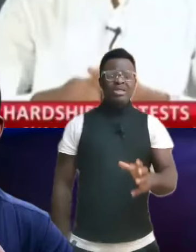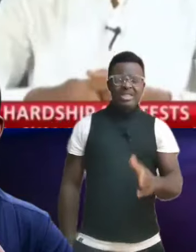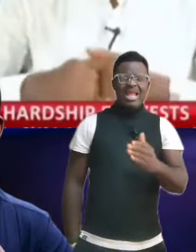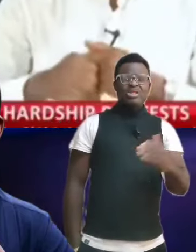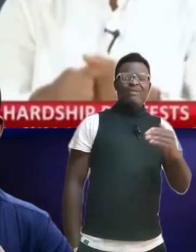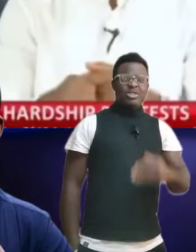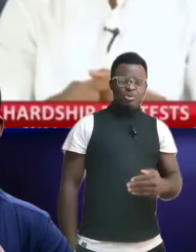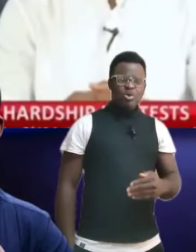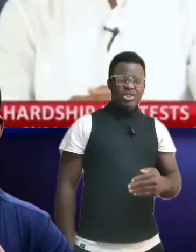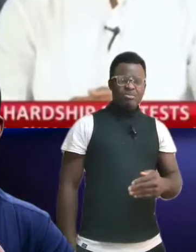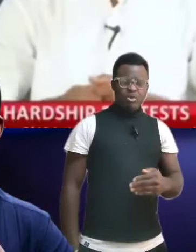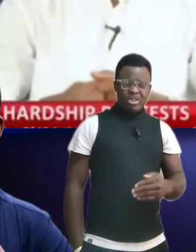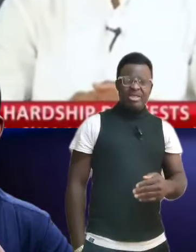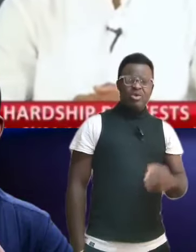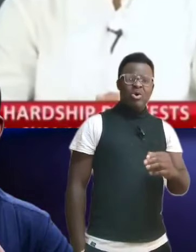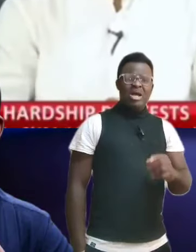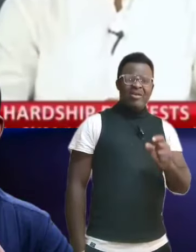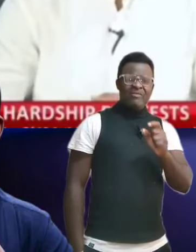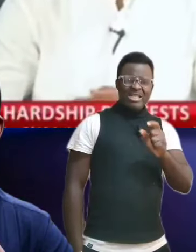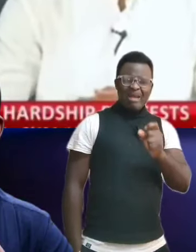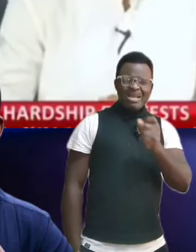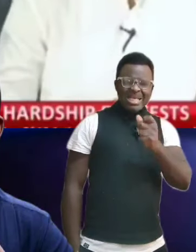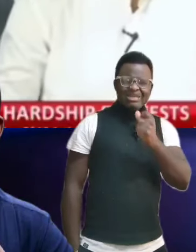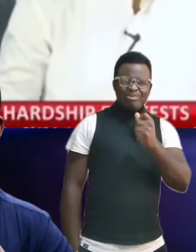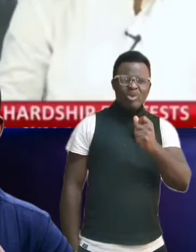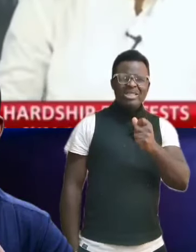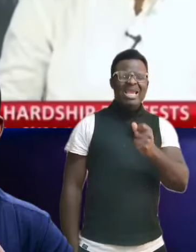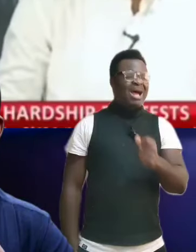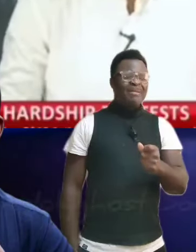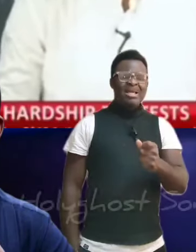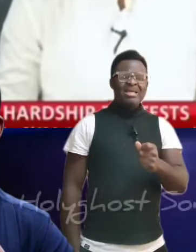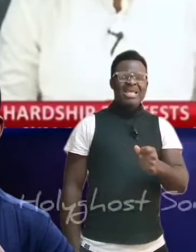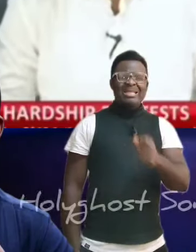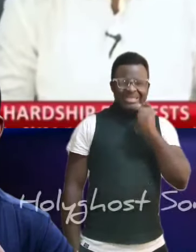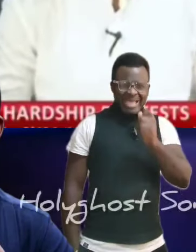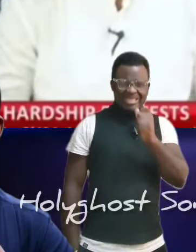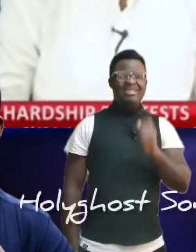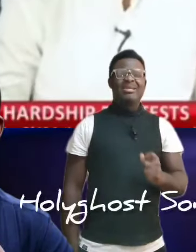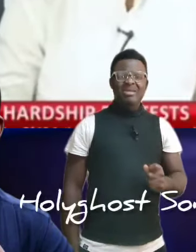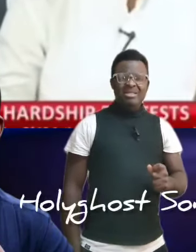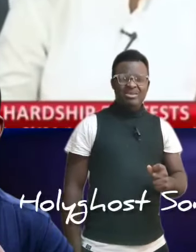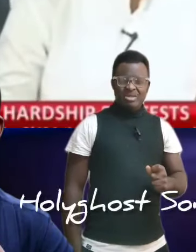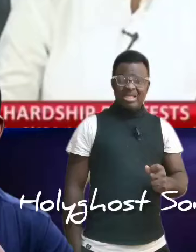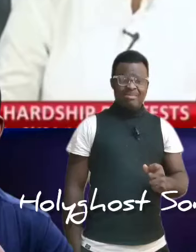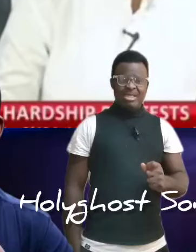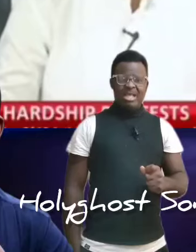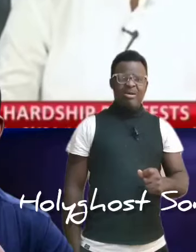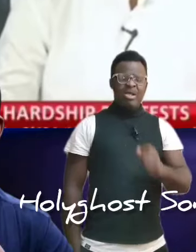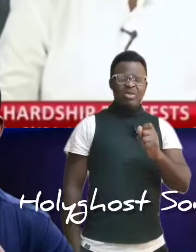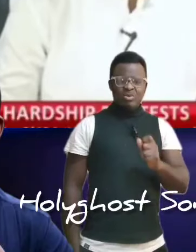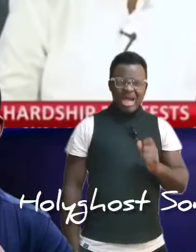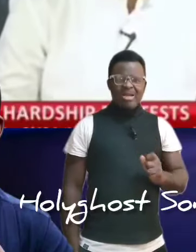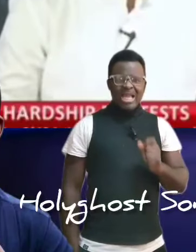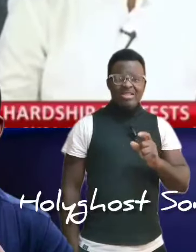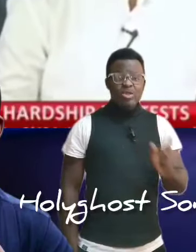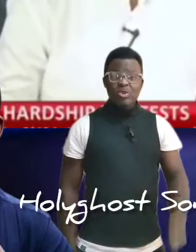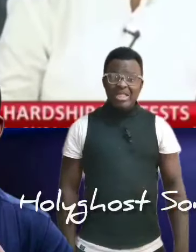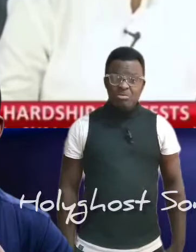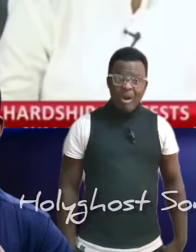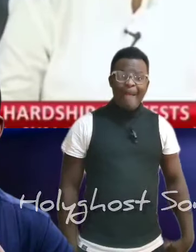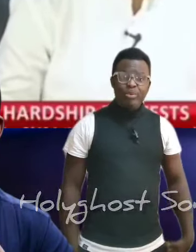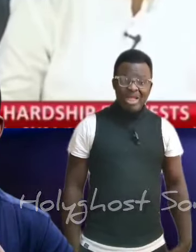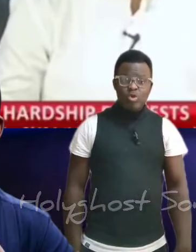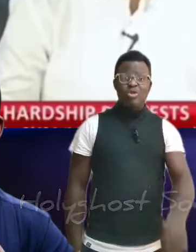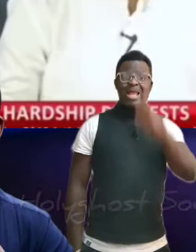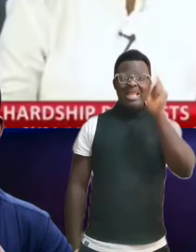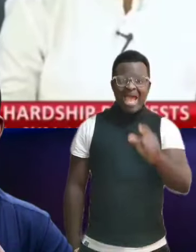trying to criminalize protests. And you say people should not wave flags, which of course, apparently, we have condemned. The government should